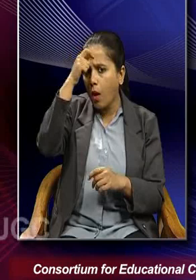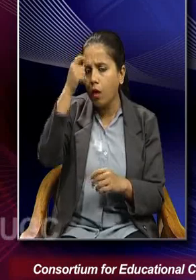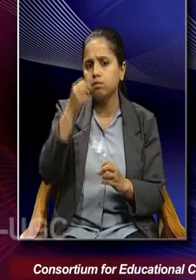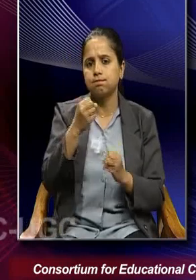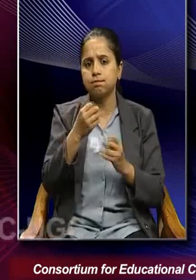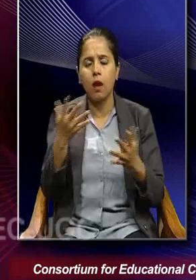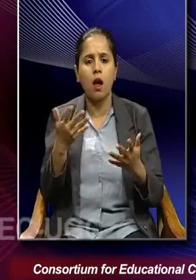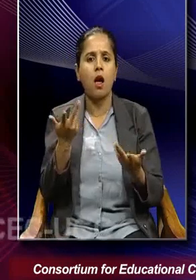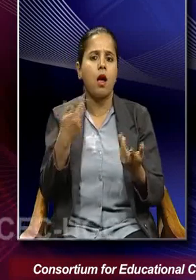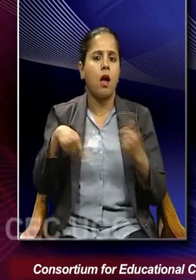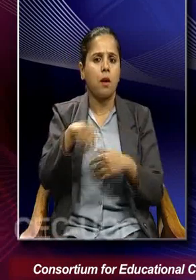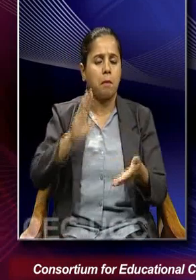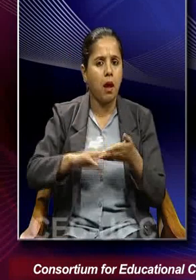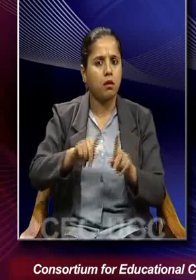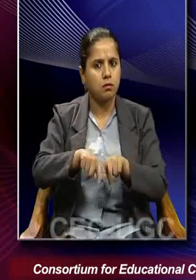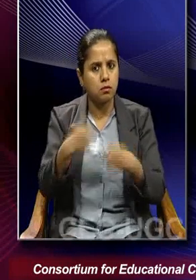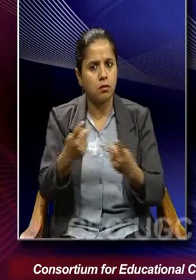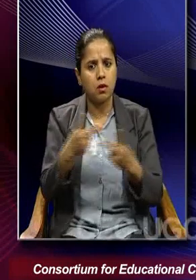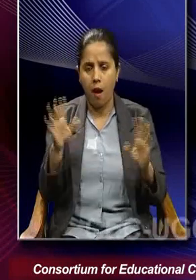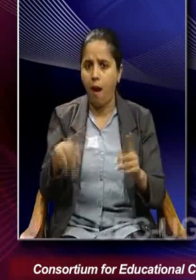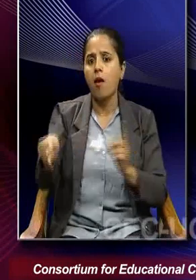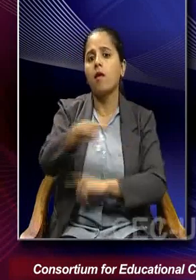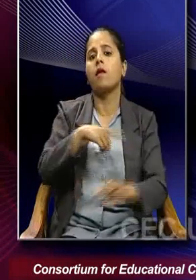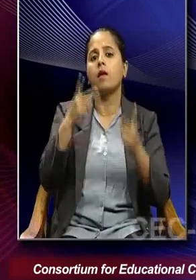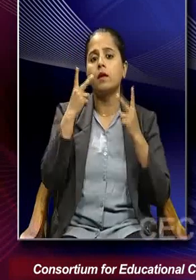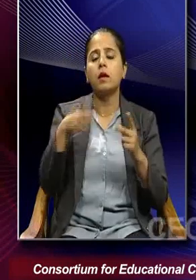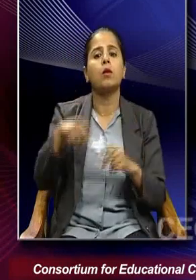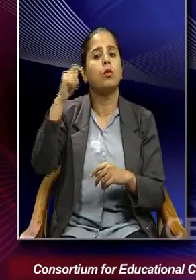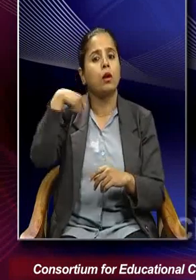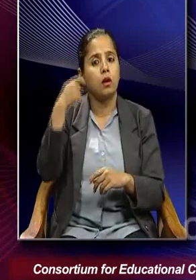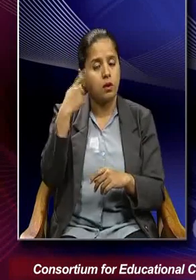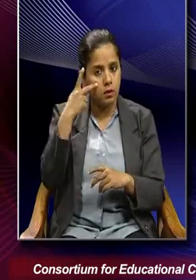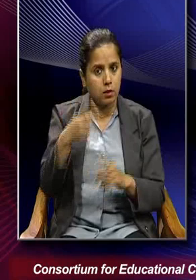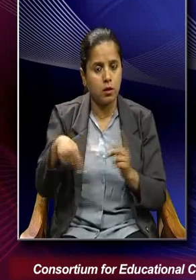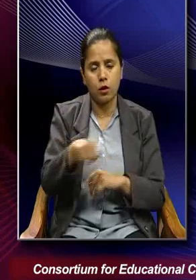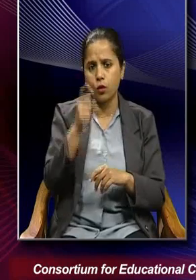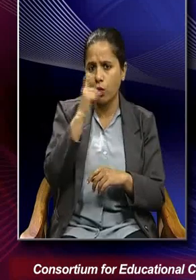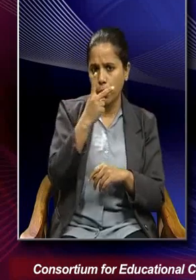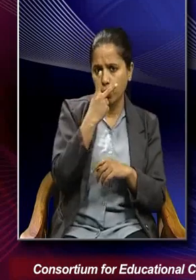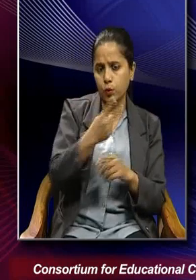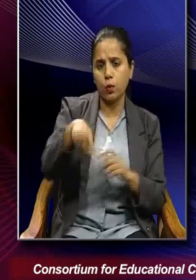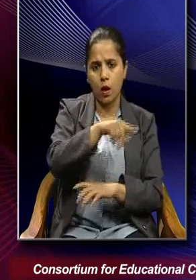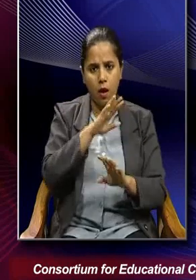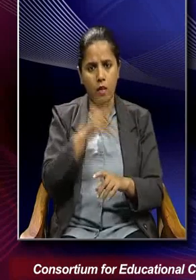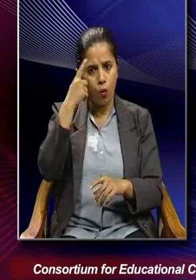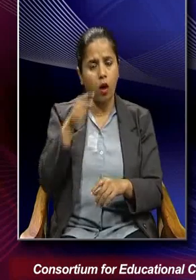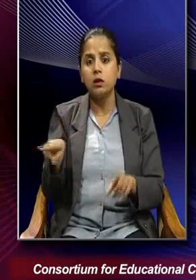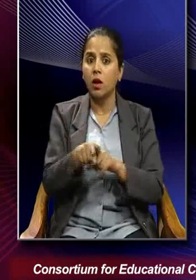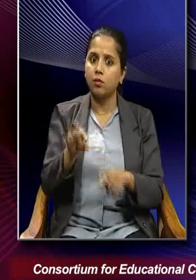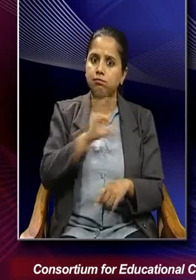of breaking the marriage was also there in this particular film, that how two women they are vying for the same